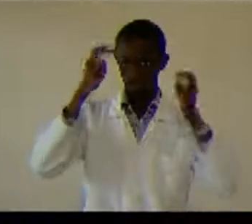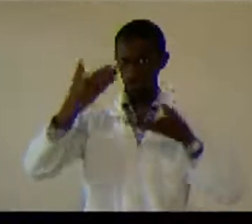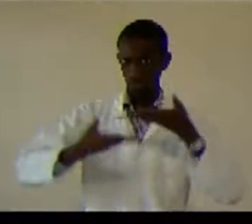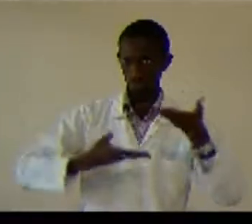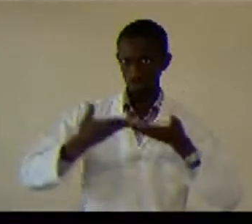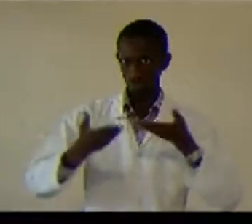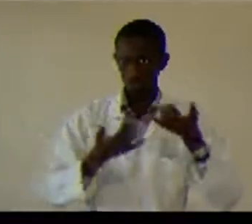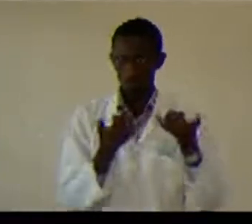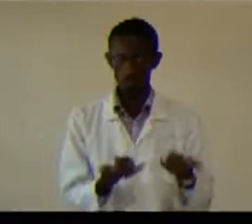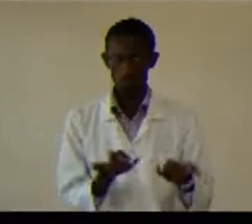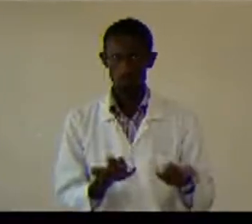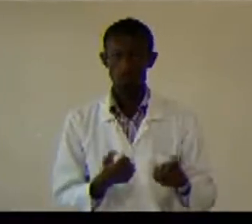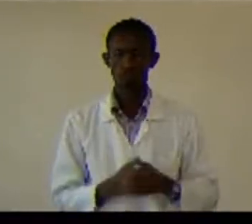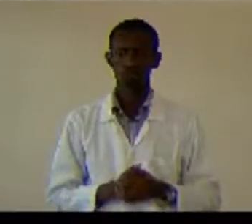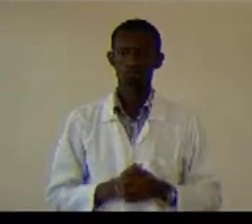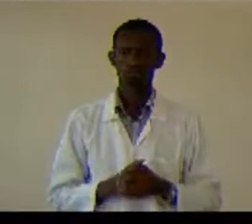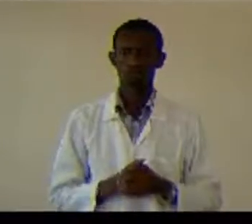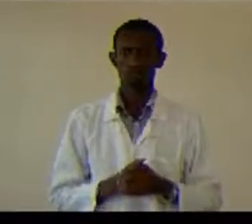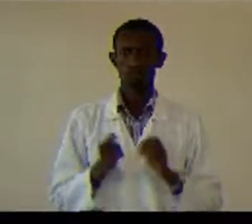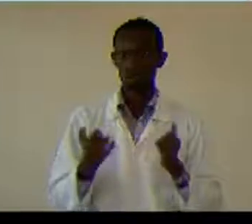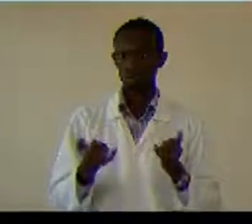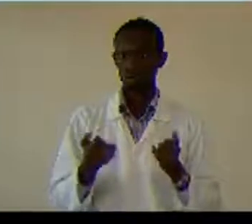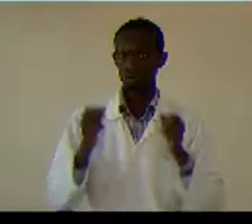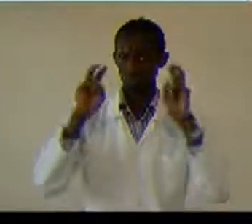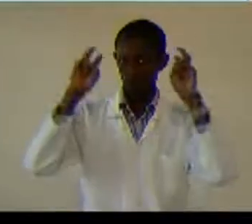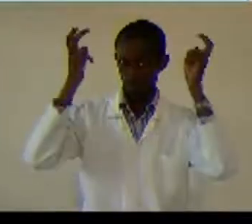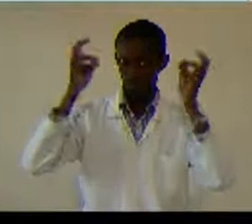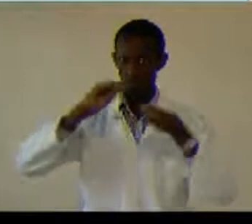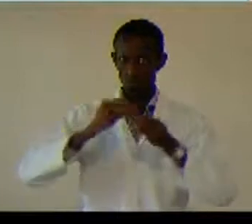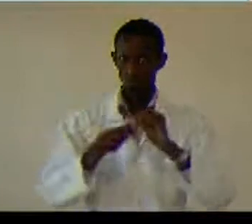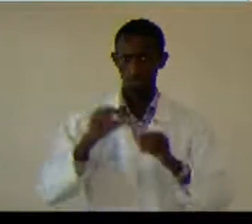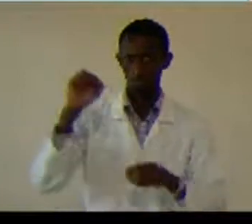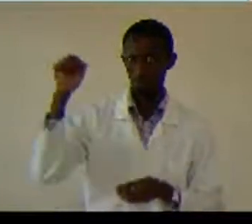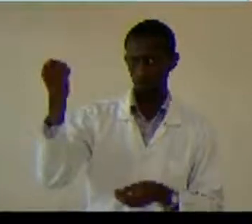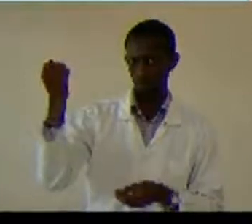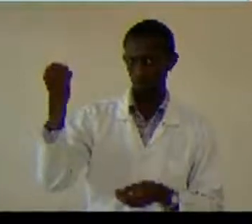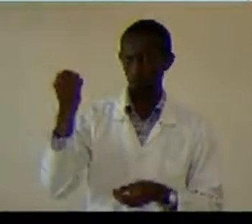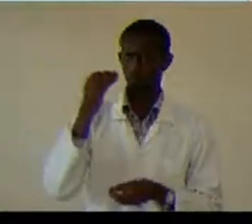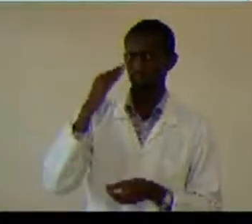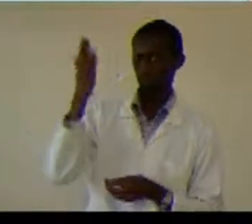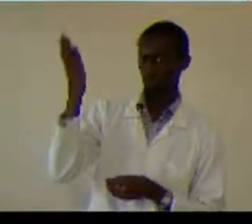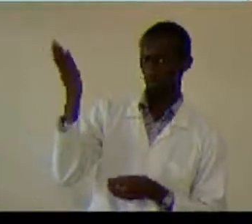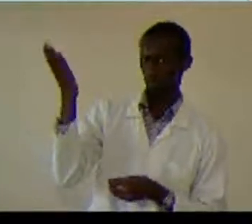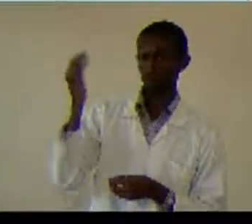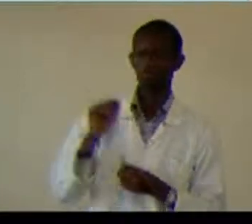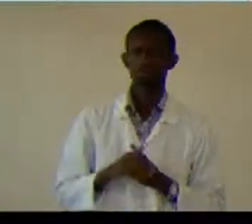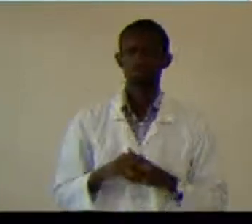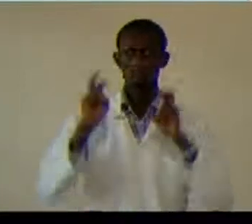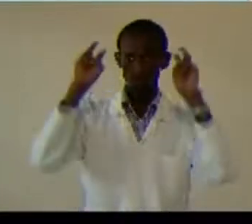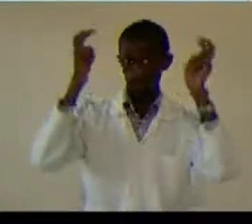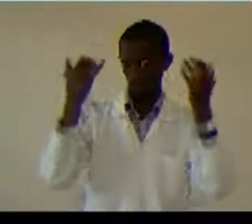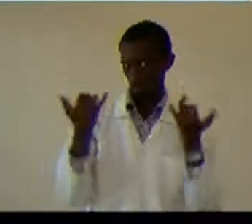today's lesson. Okay, so we are still on unit number 5, as you can see, and our lesson